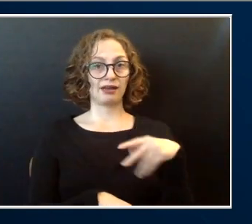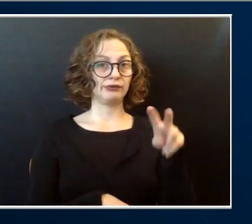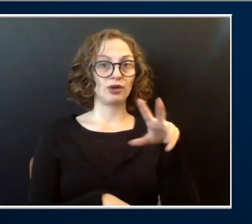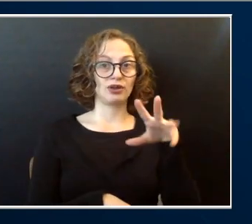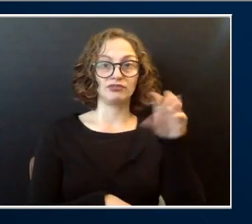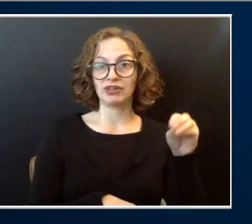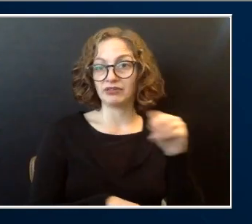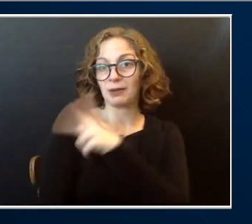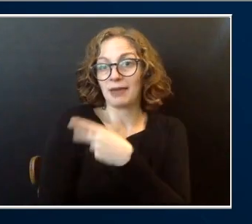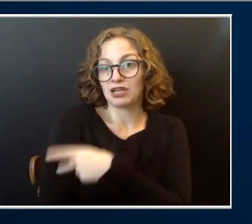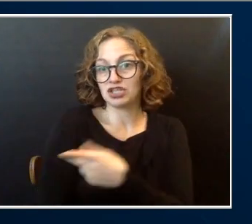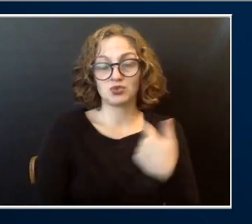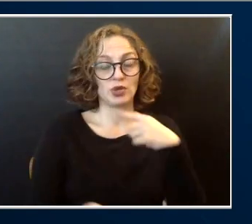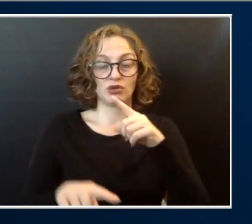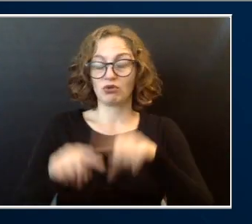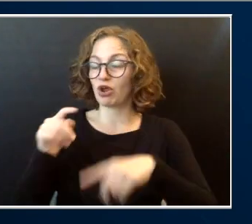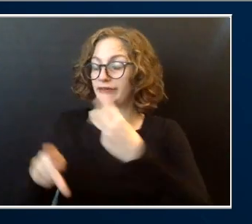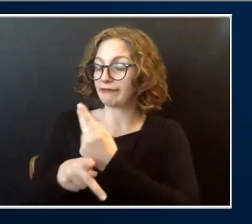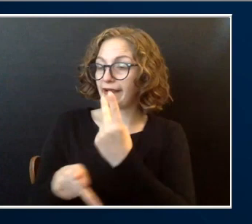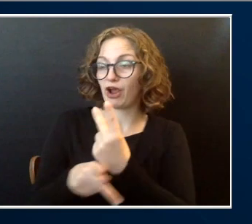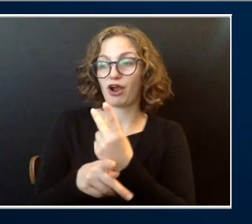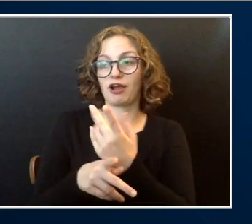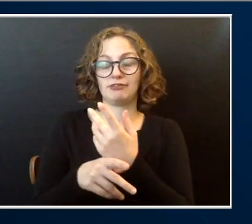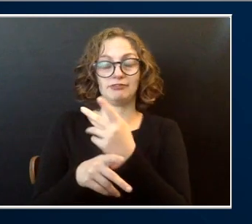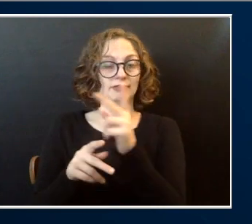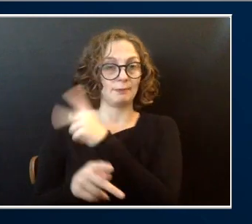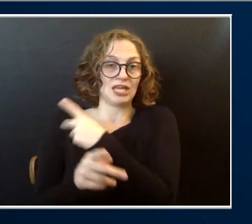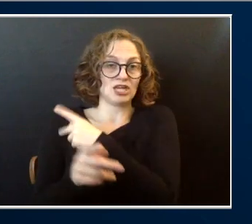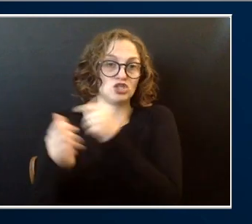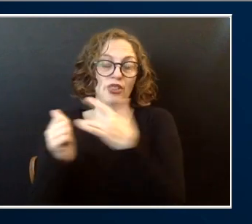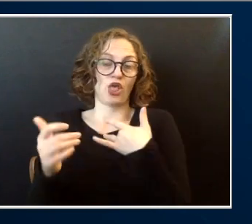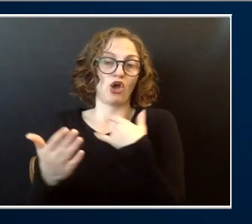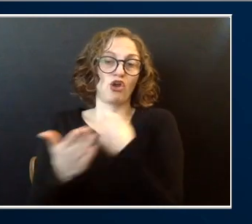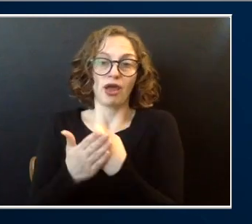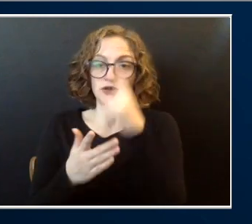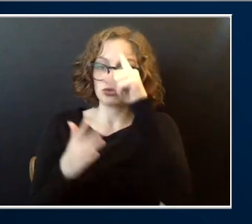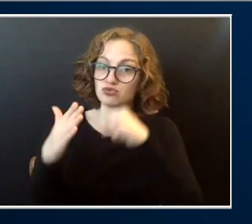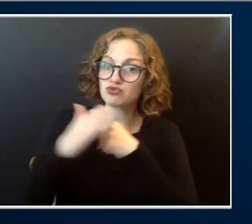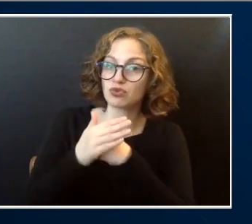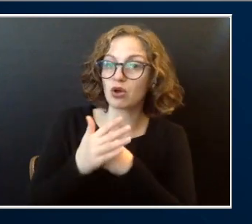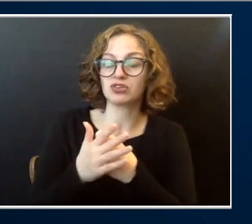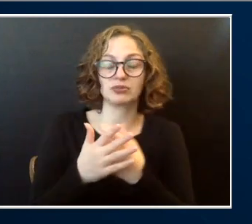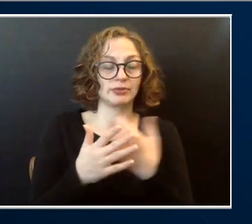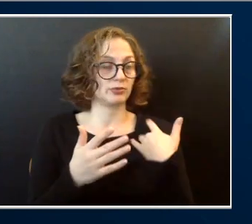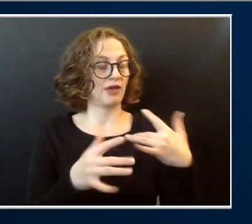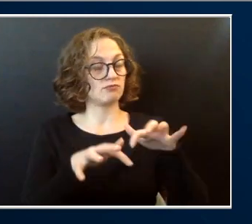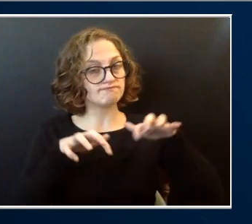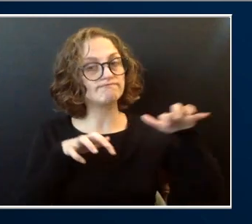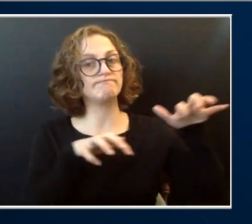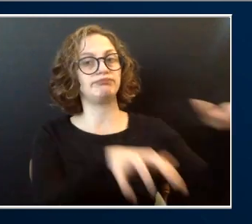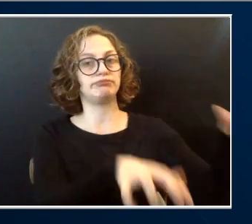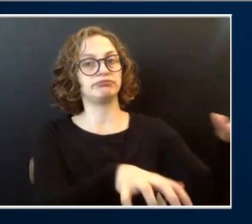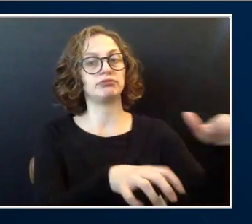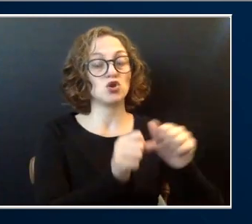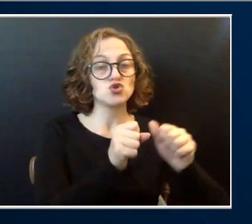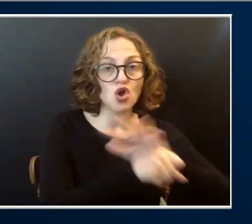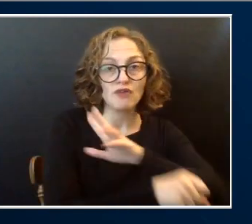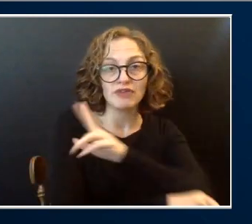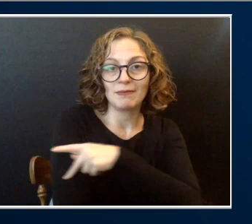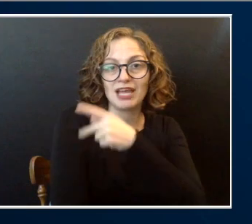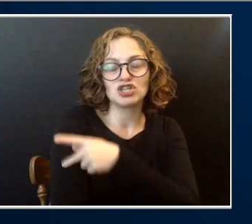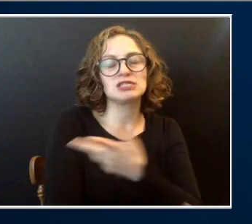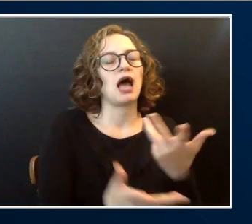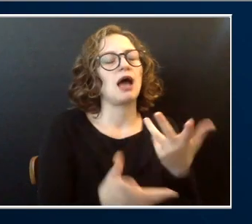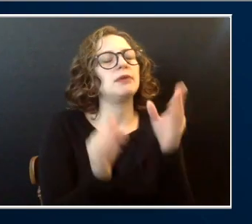many patients in hospital beds. There was no question that masking was the right thing to do. No question masking was the right thing to do at that time. This,